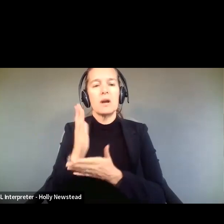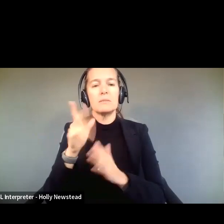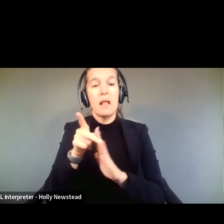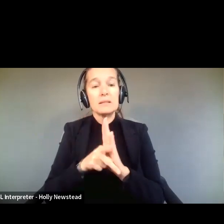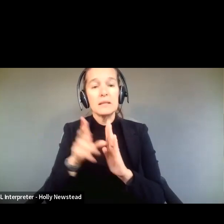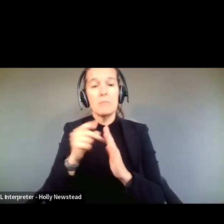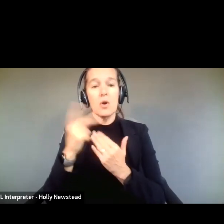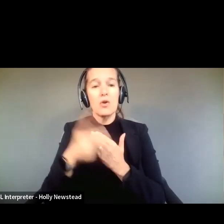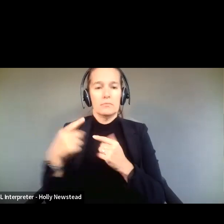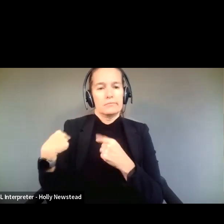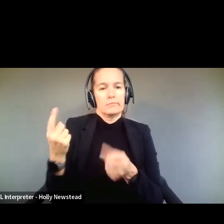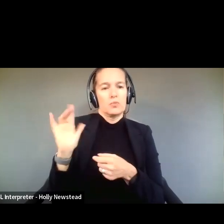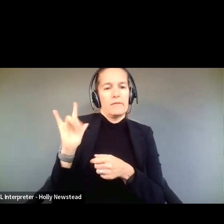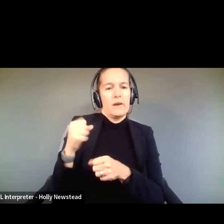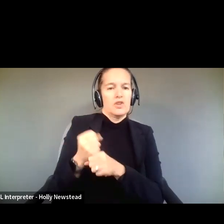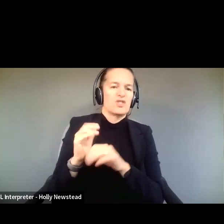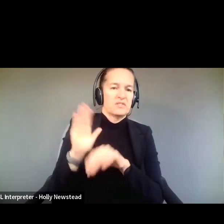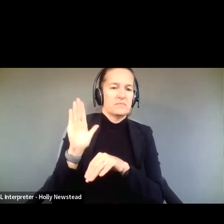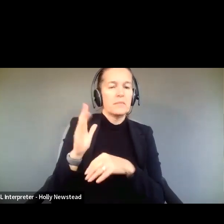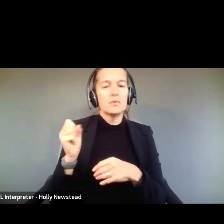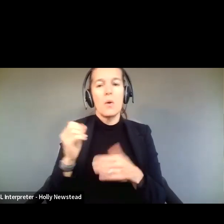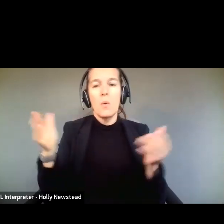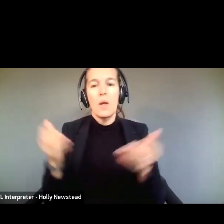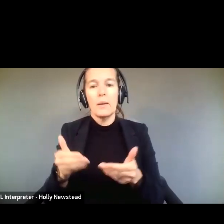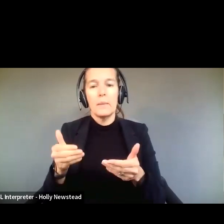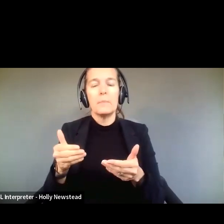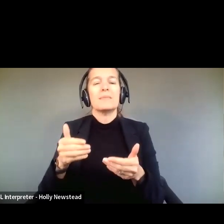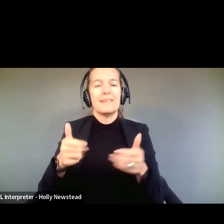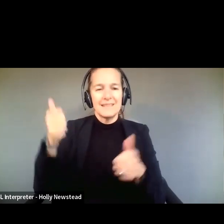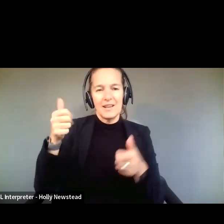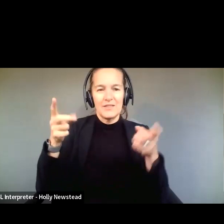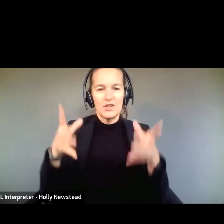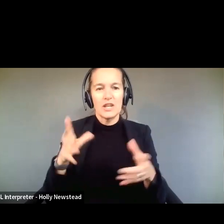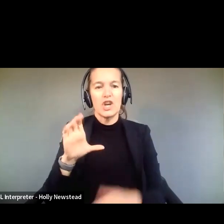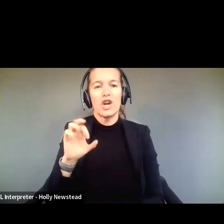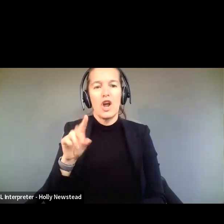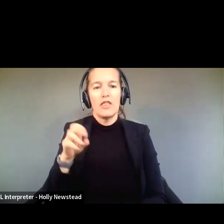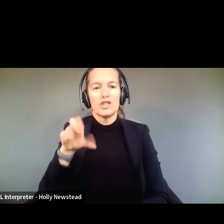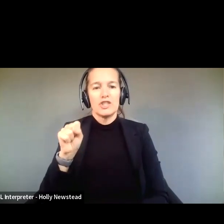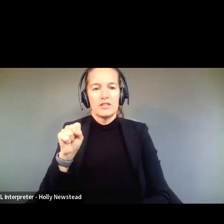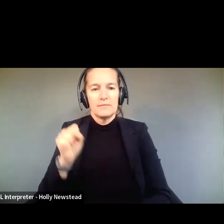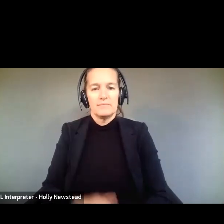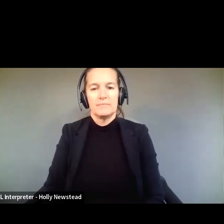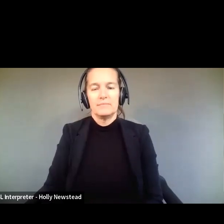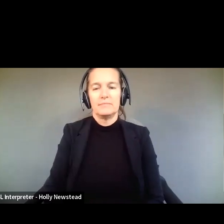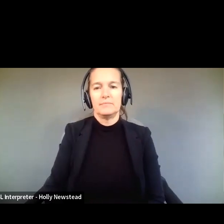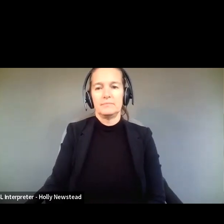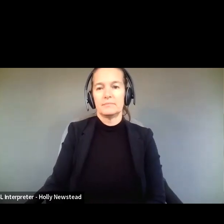than 25 years. Welcome, welcome, Executive Director Carruthers.